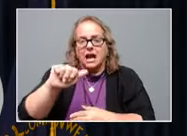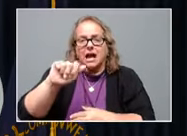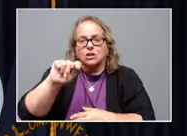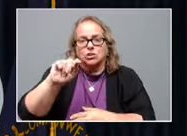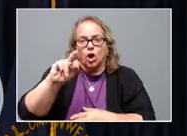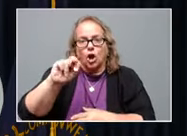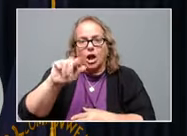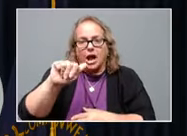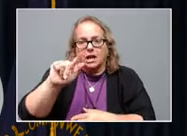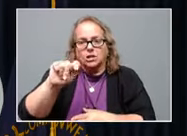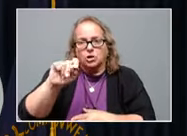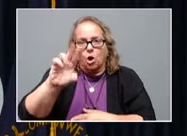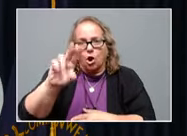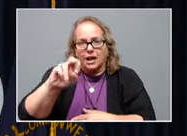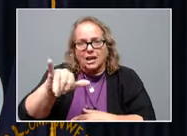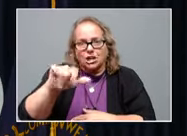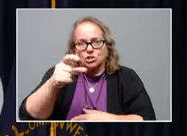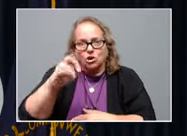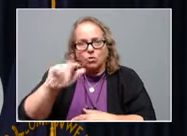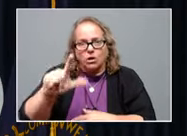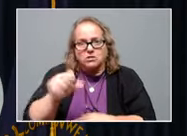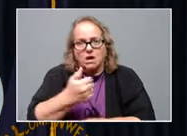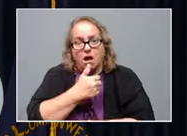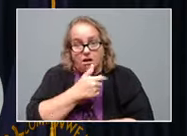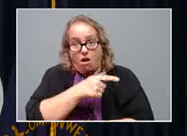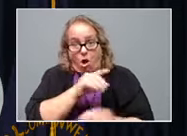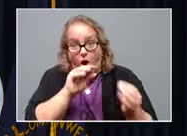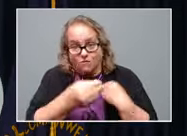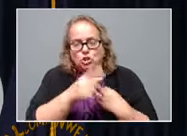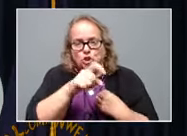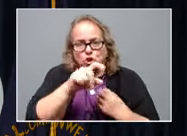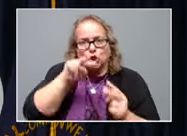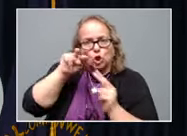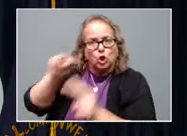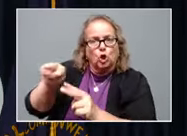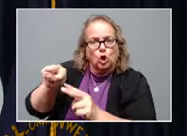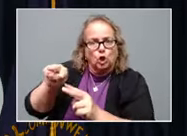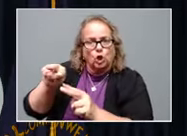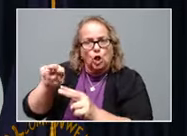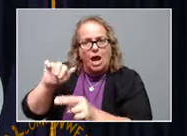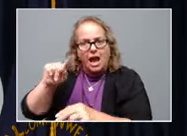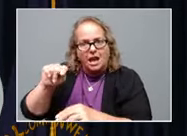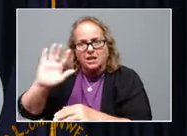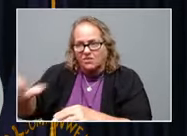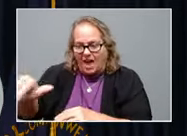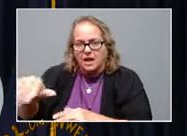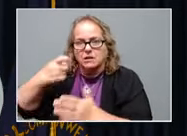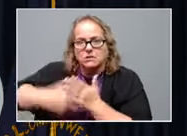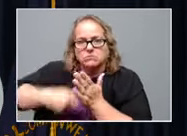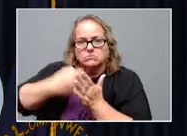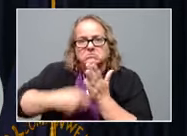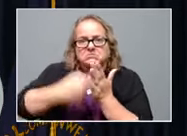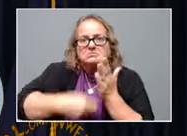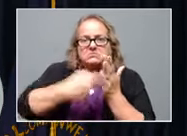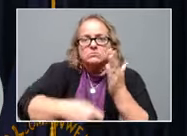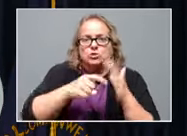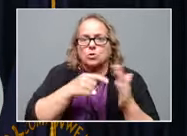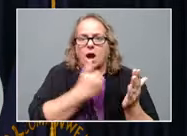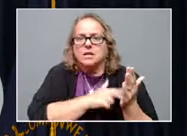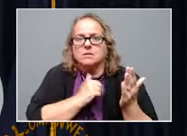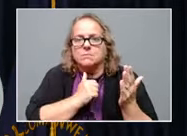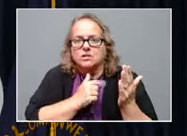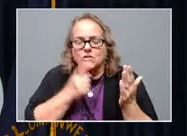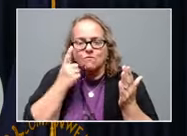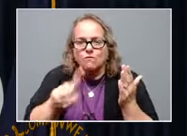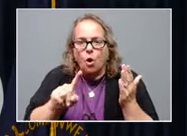working hand in glove with hospitals, especially the hardest hit. And right now, there's certainly not agreement between both chambers,